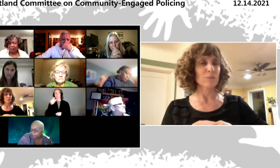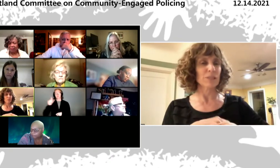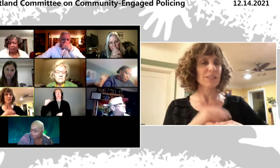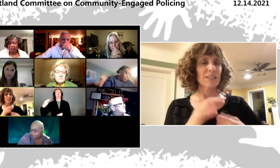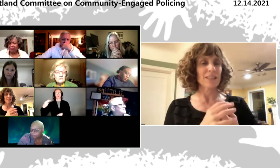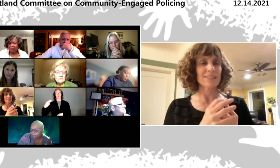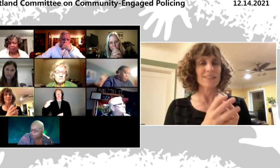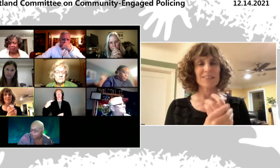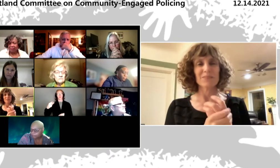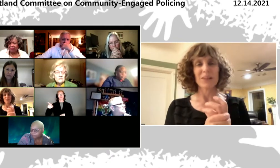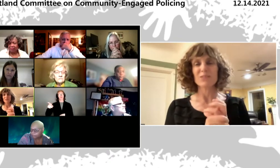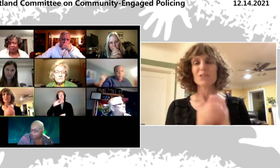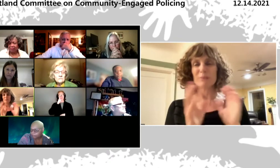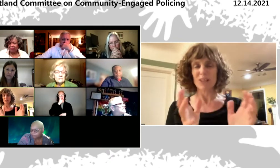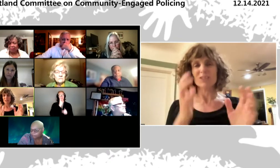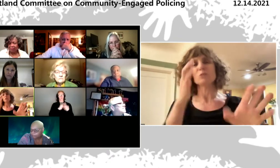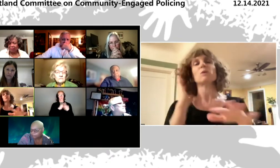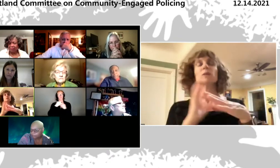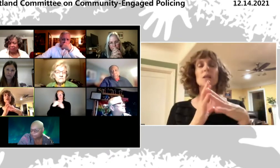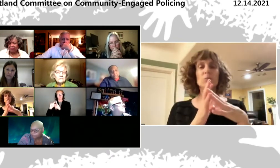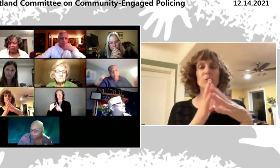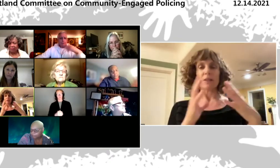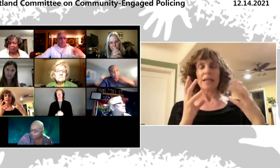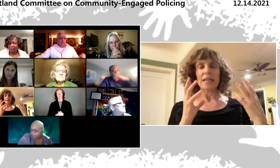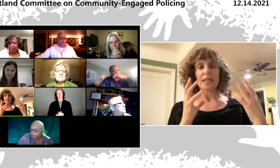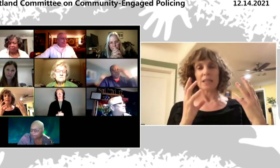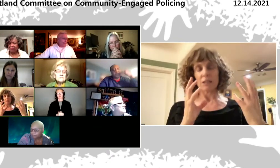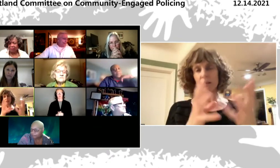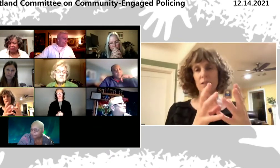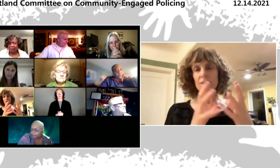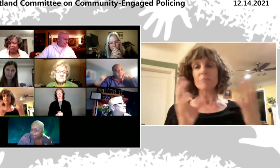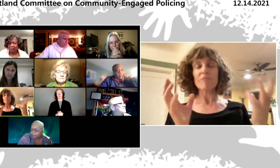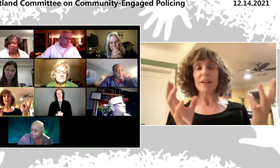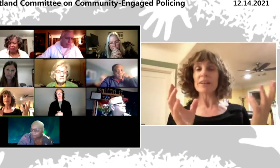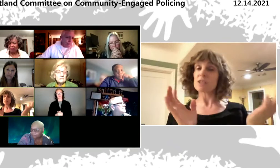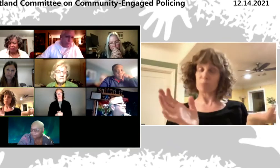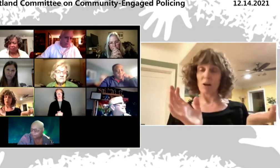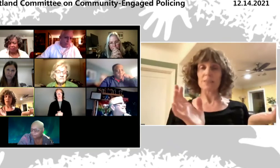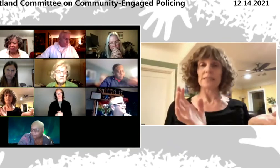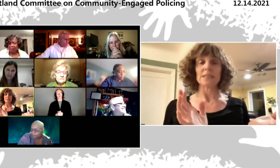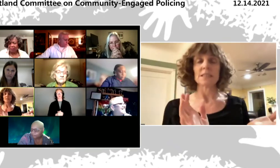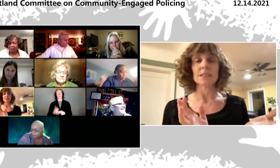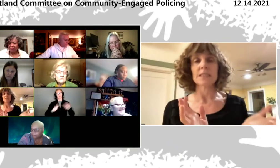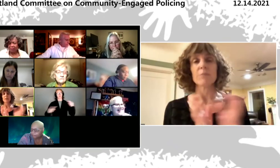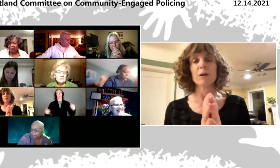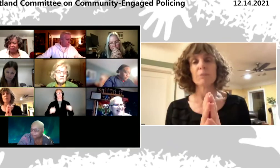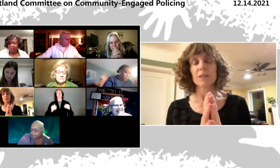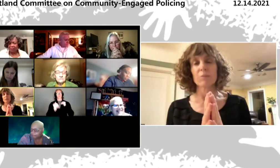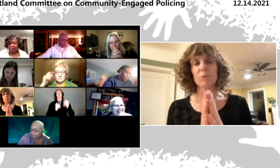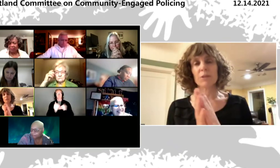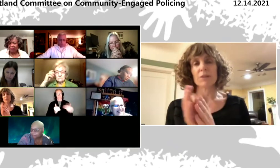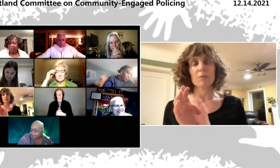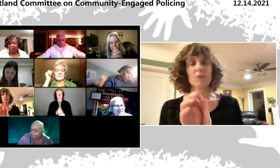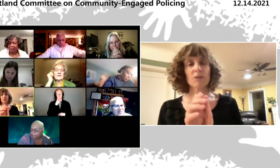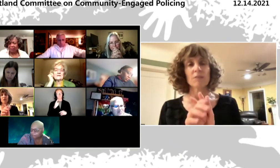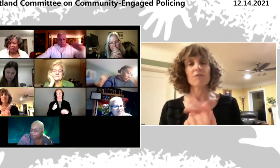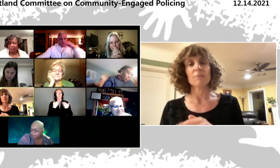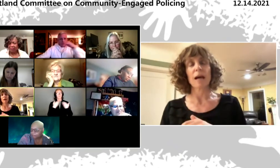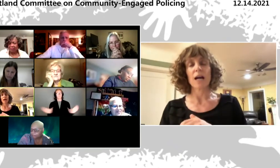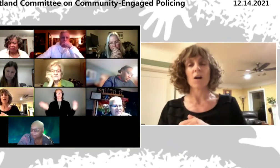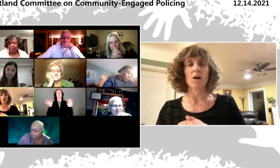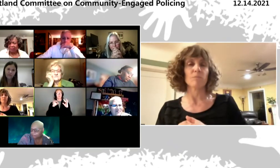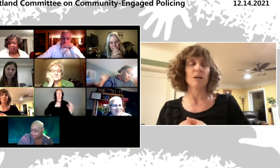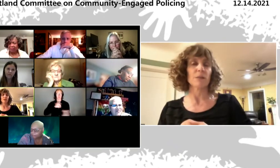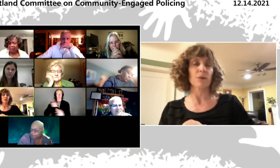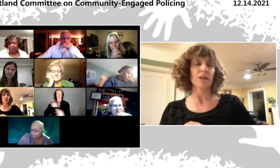because somebody said that's not the right terminology, but some various processes to get public input and community